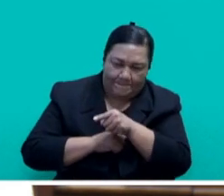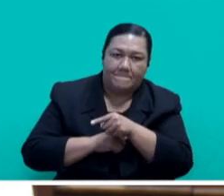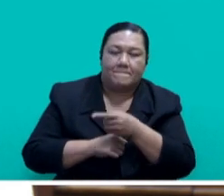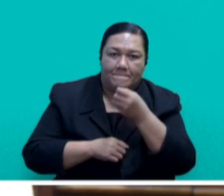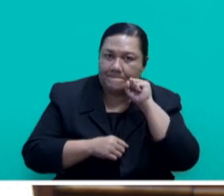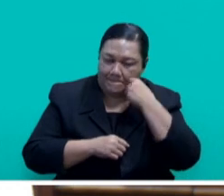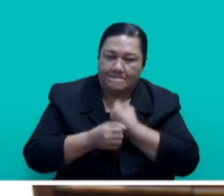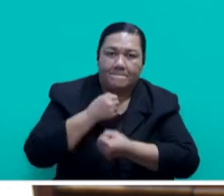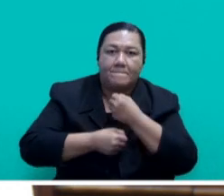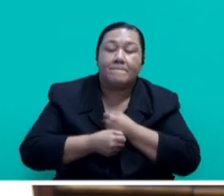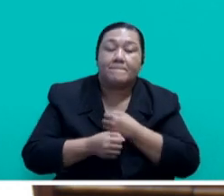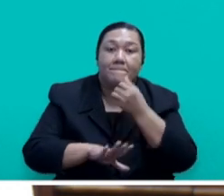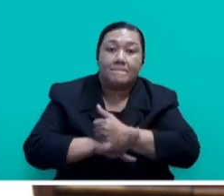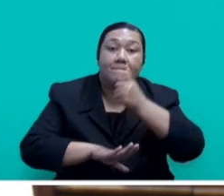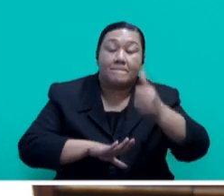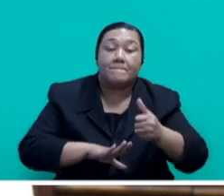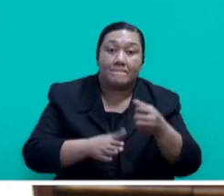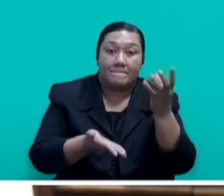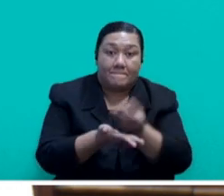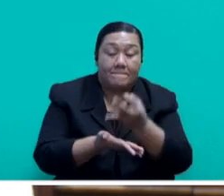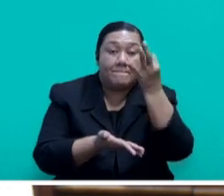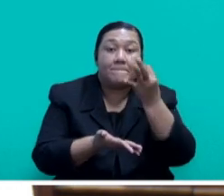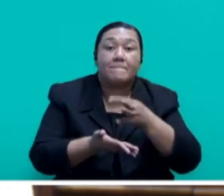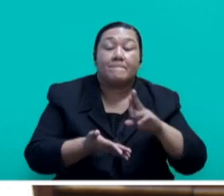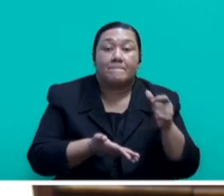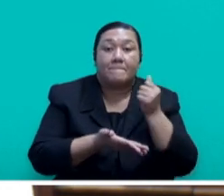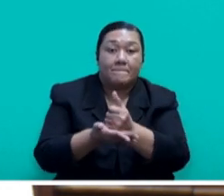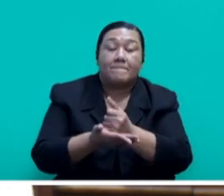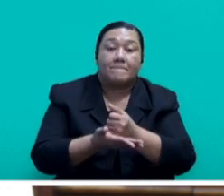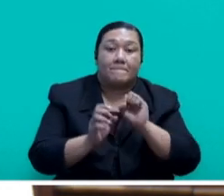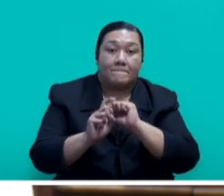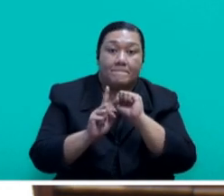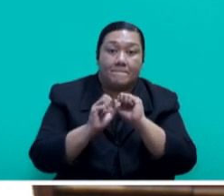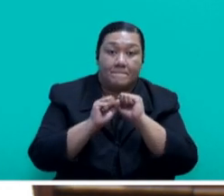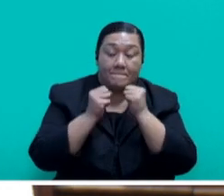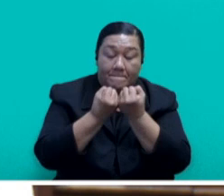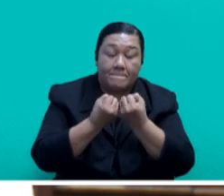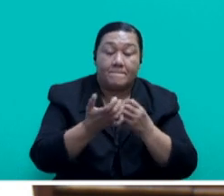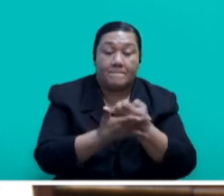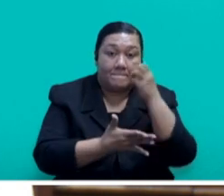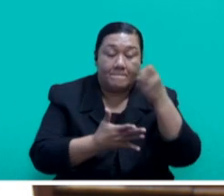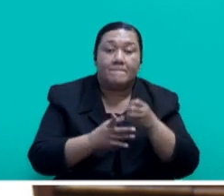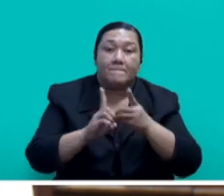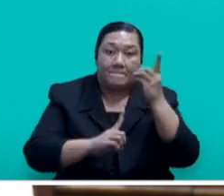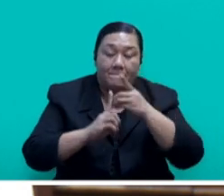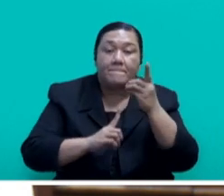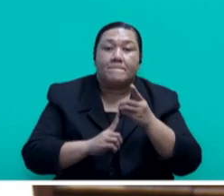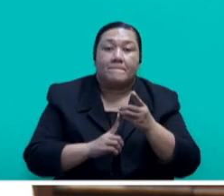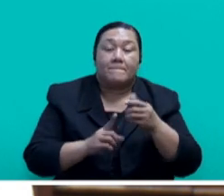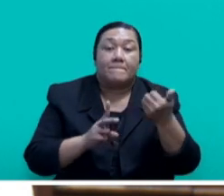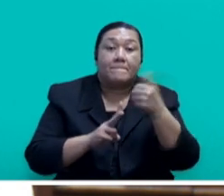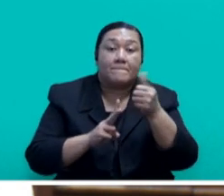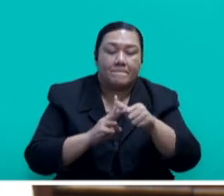of government finances to support the socio-economic development and